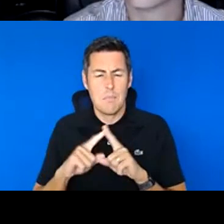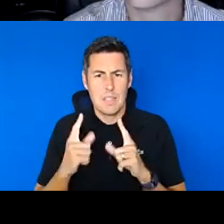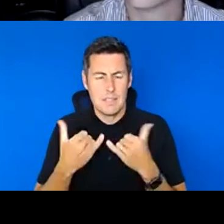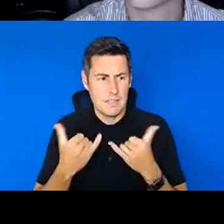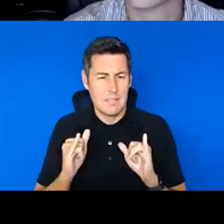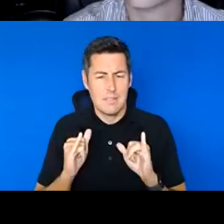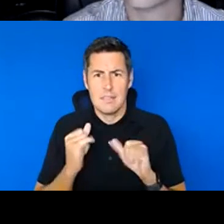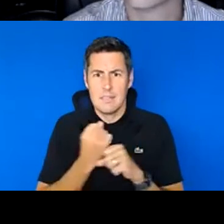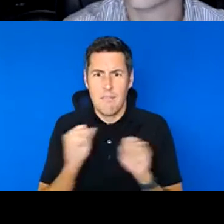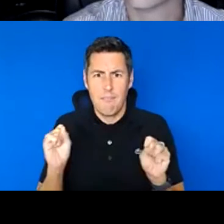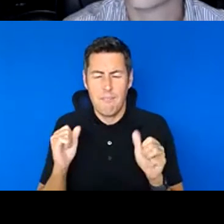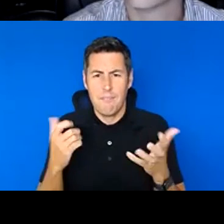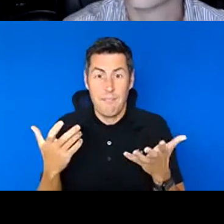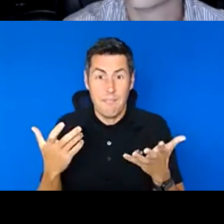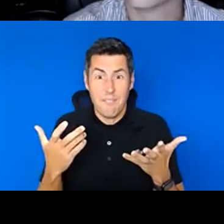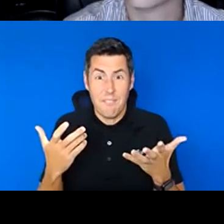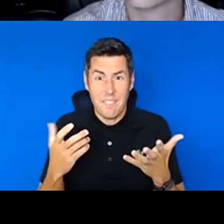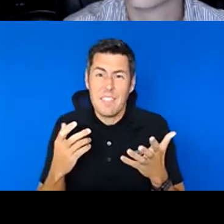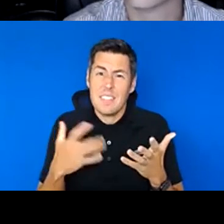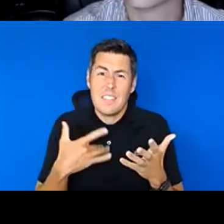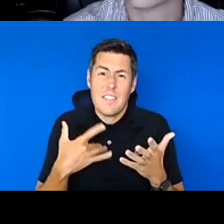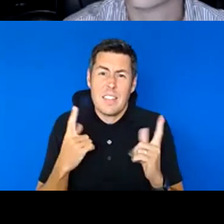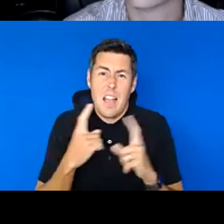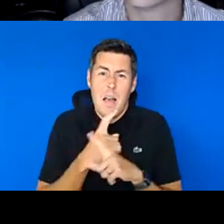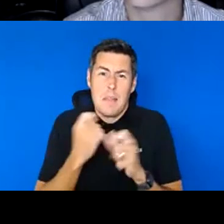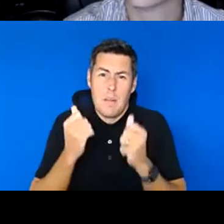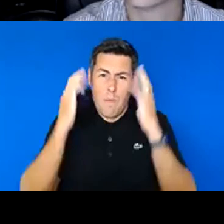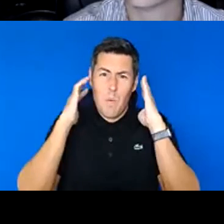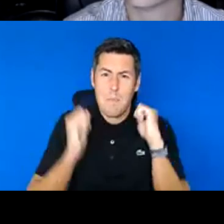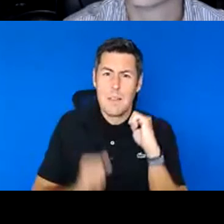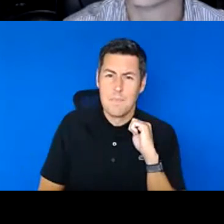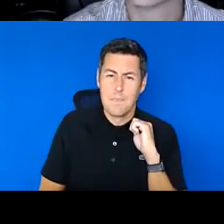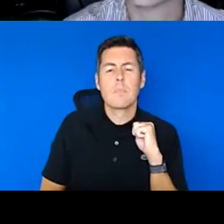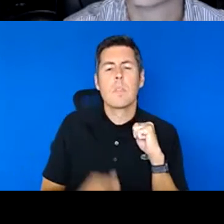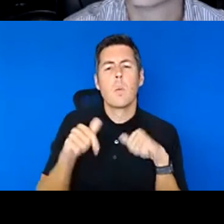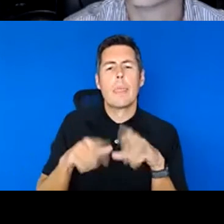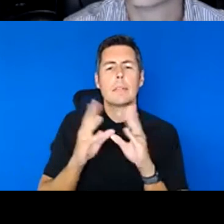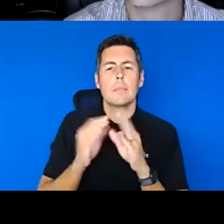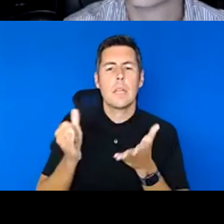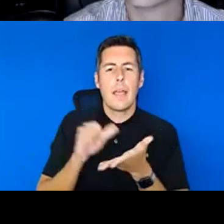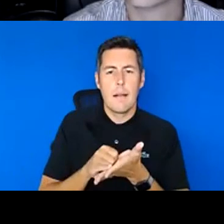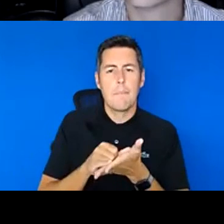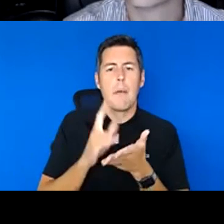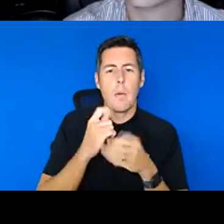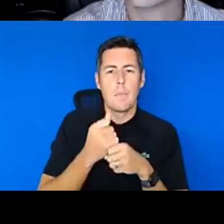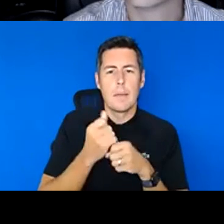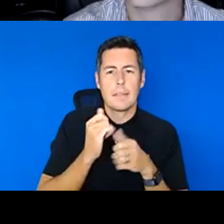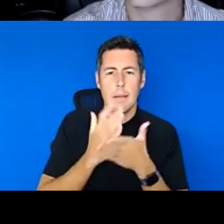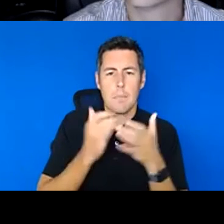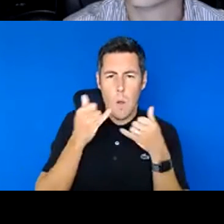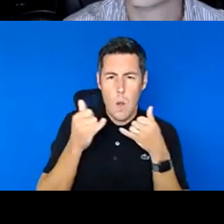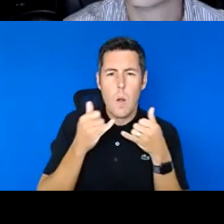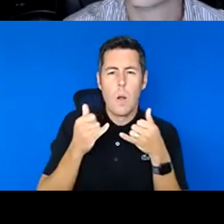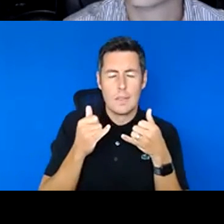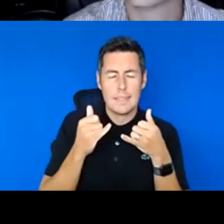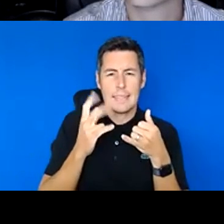know, it is very complicated at this point. I'll make some calls as soon as this meeting is over. and